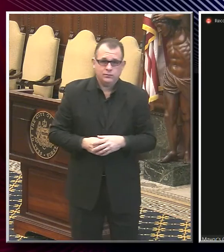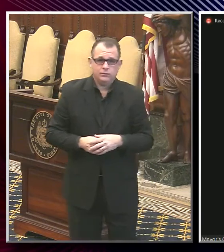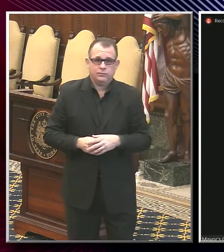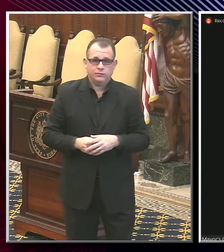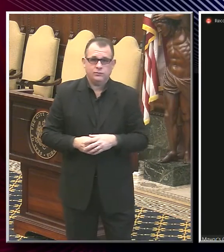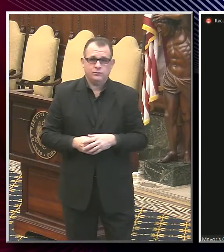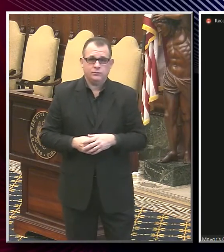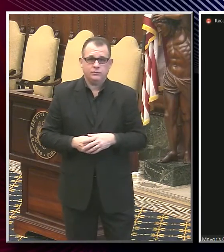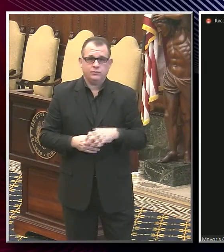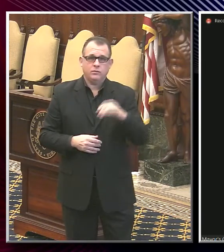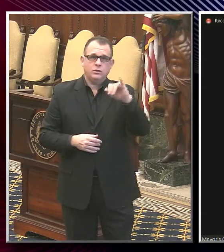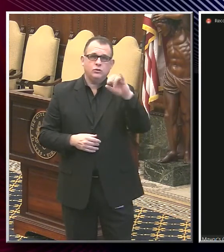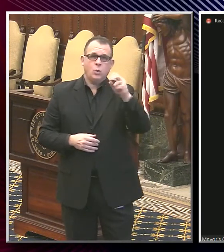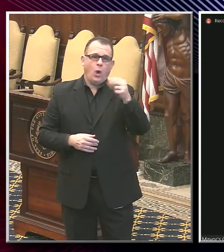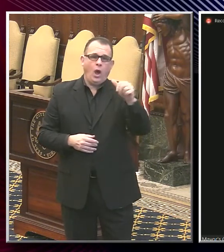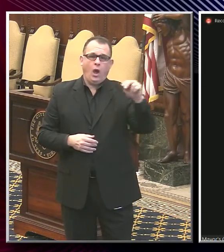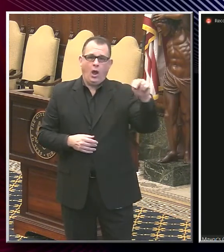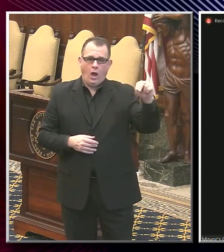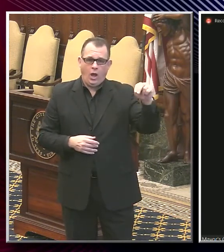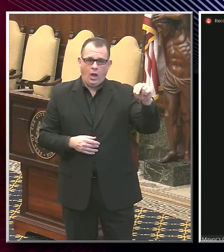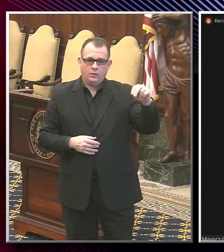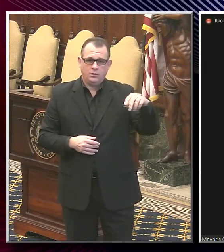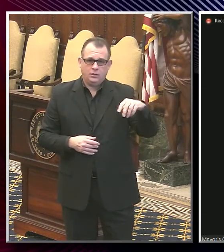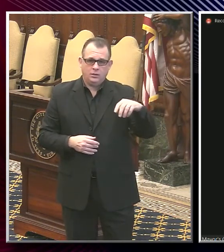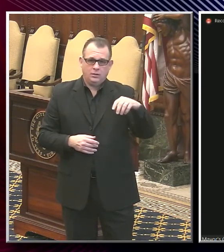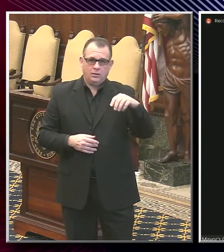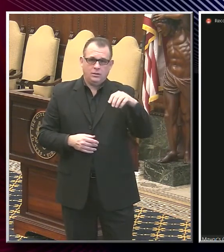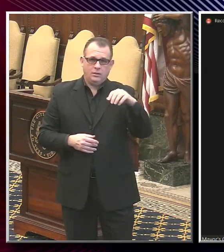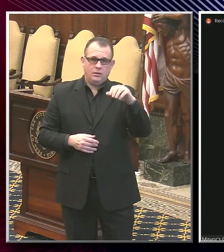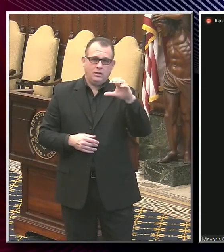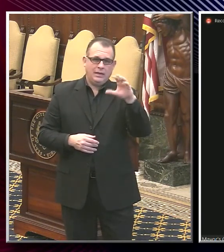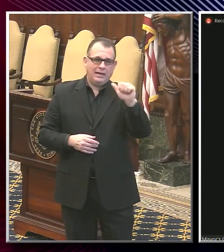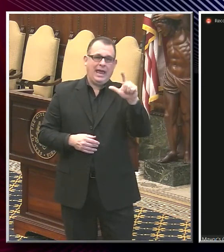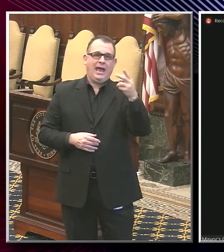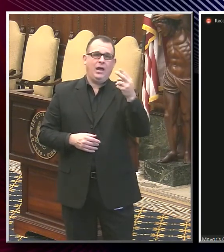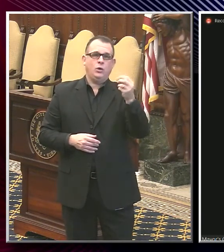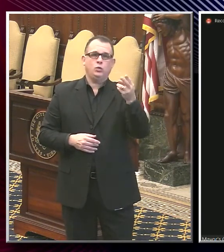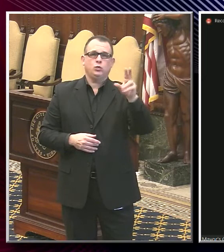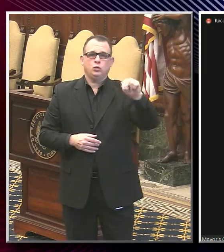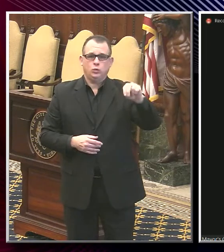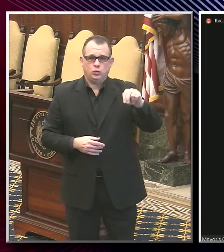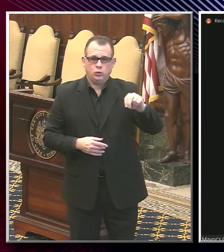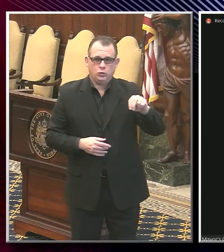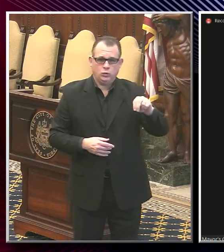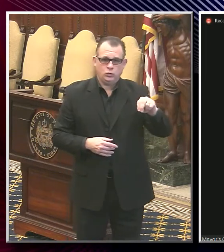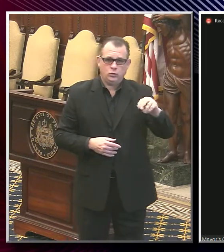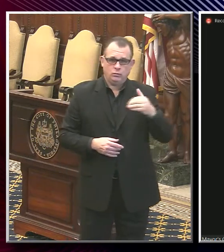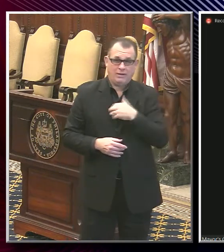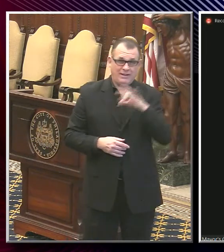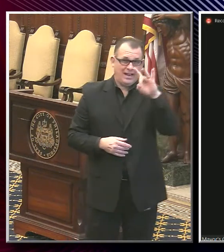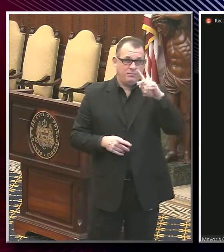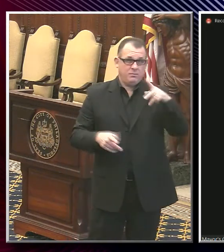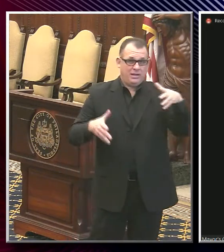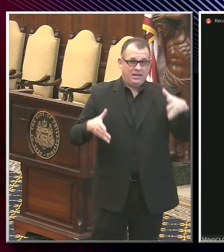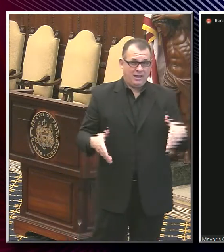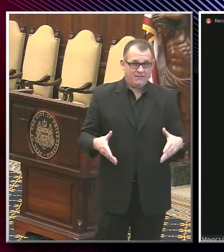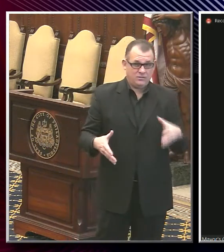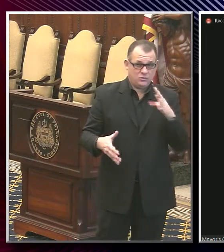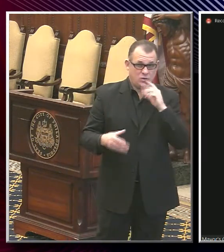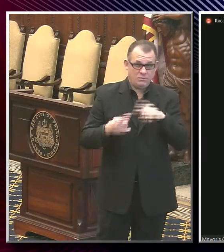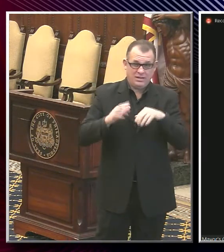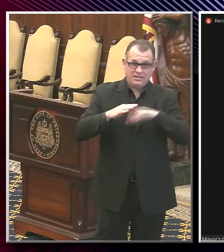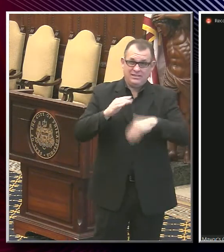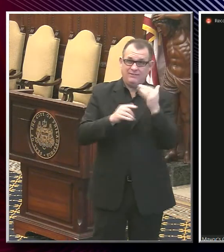to Johan Calhoun of Chalkby. We have about 8 more hands raised and only about less than